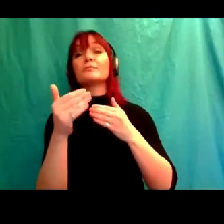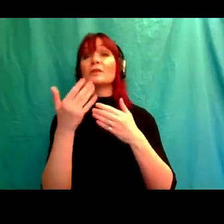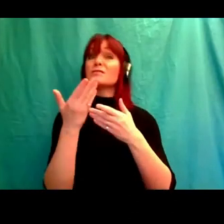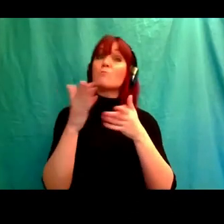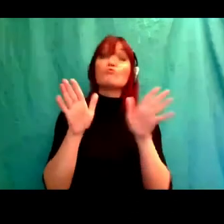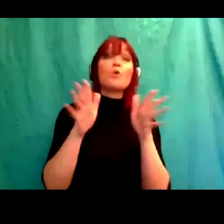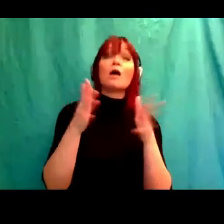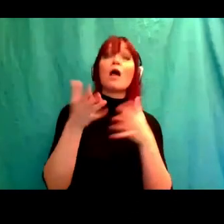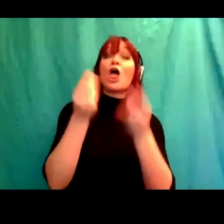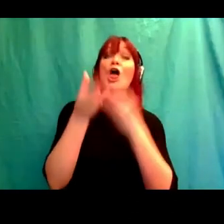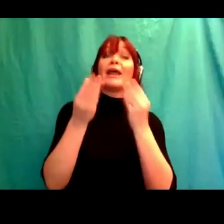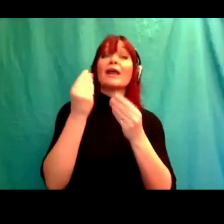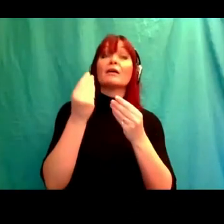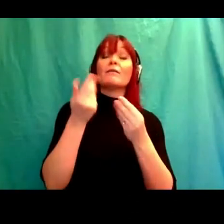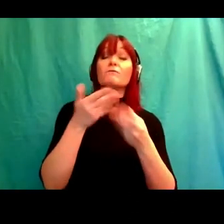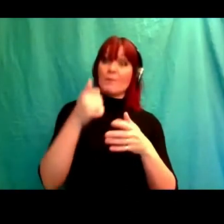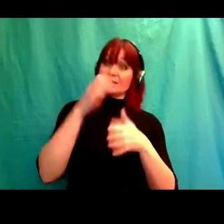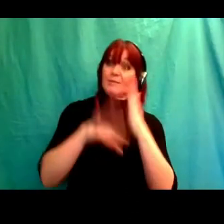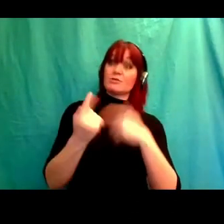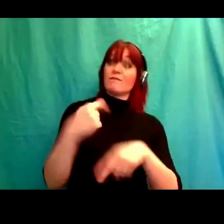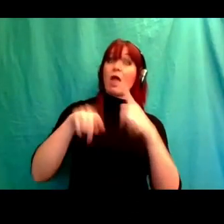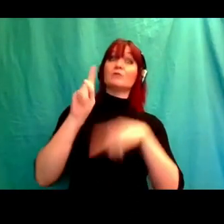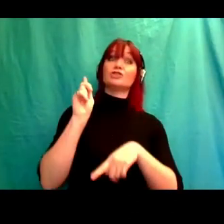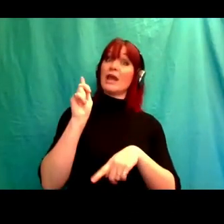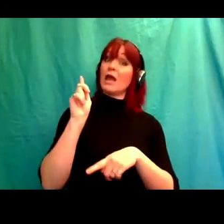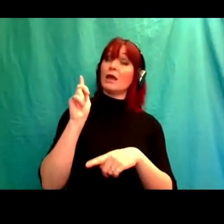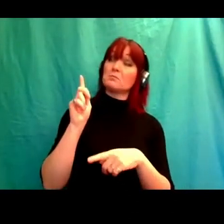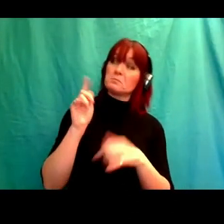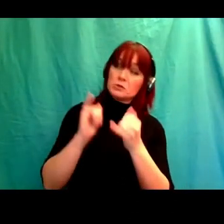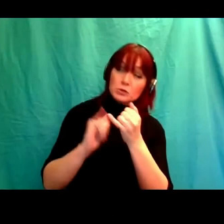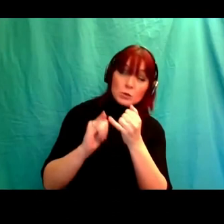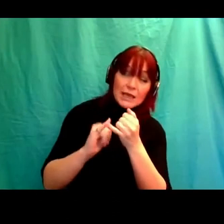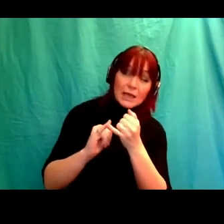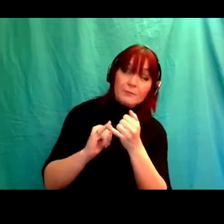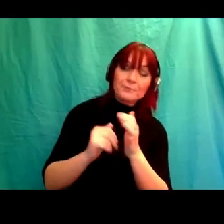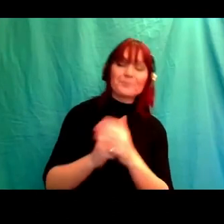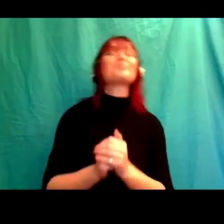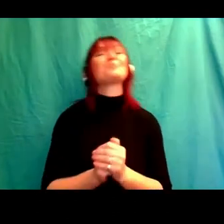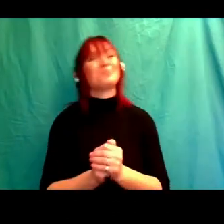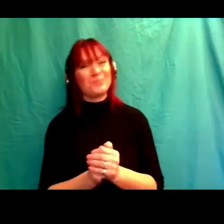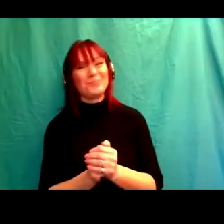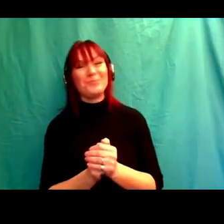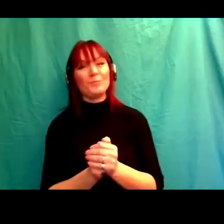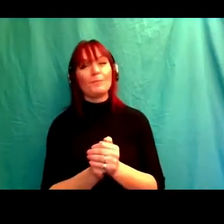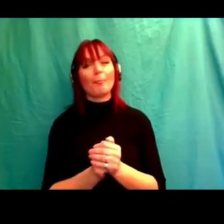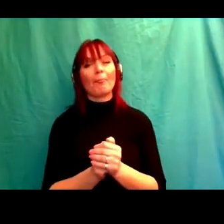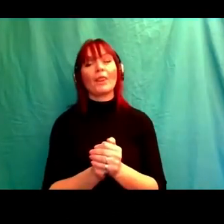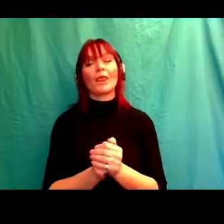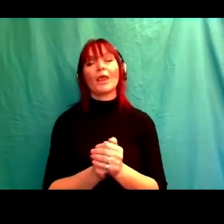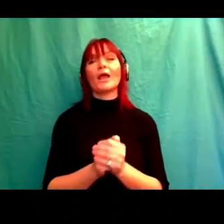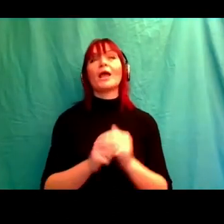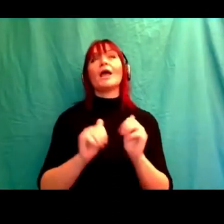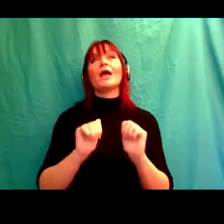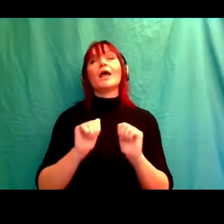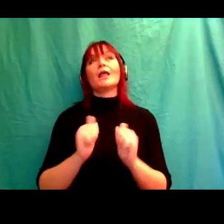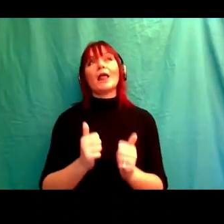the experience of the last year. Susie, come to you on that. Yeah, so I think fundamentally, I think that is about how you